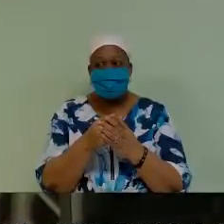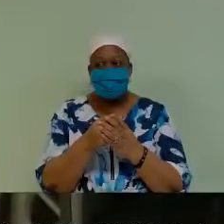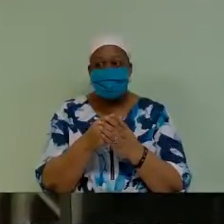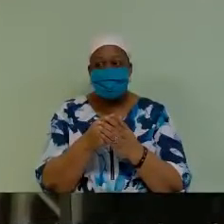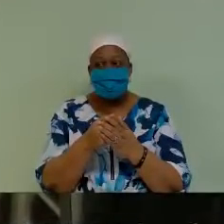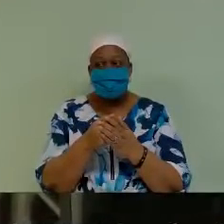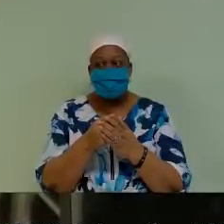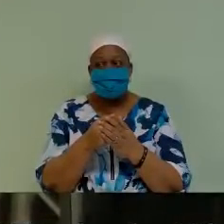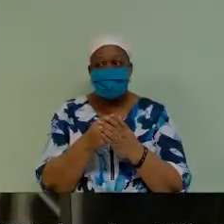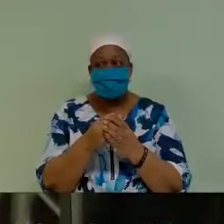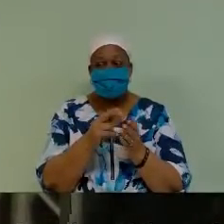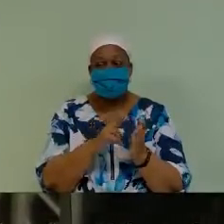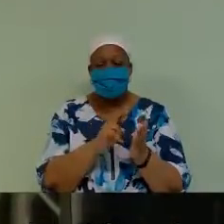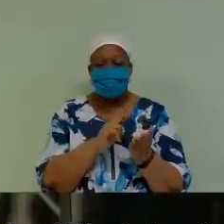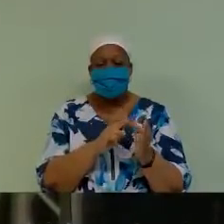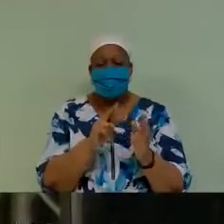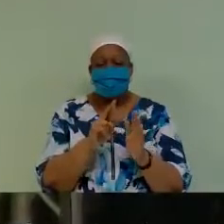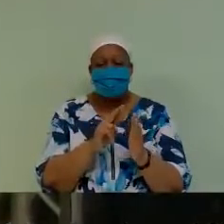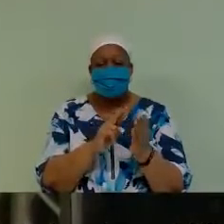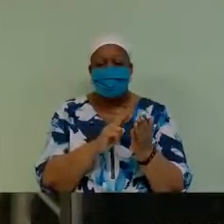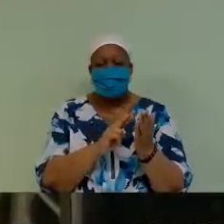case?